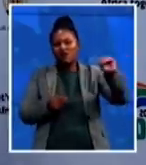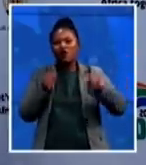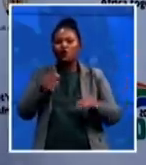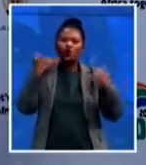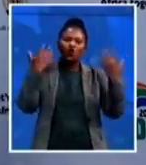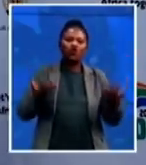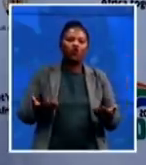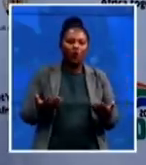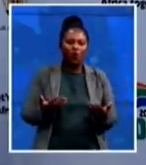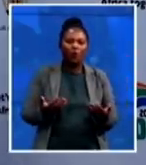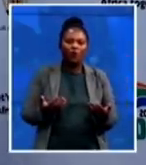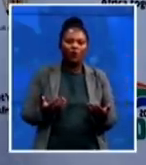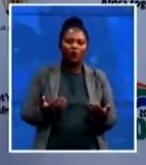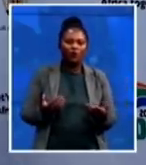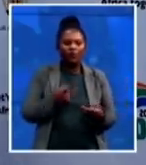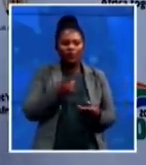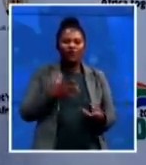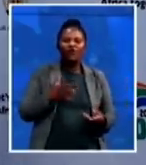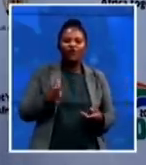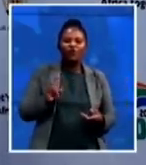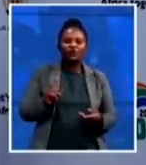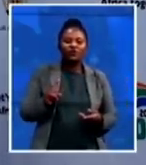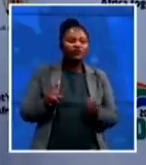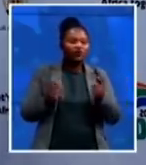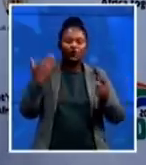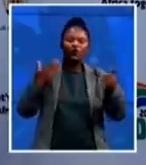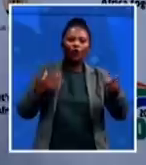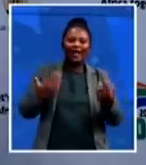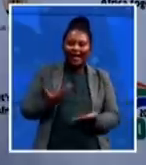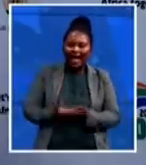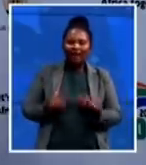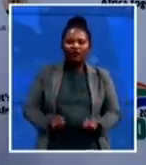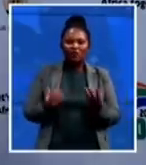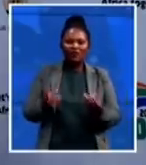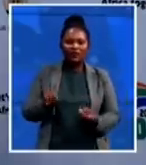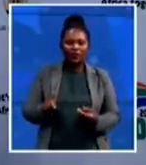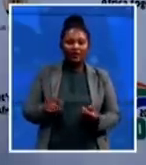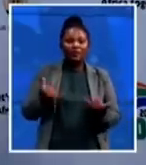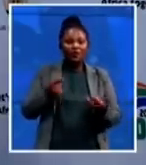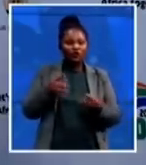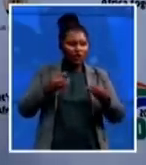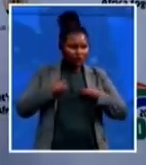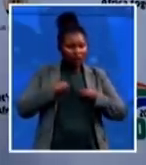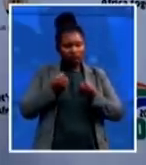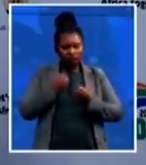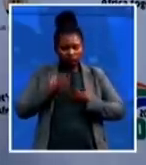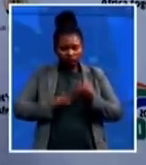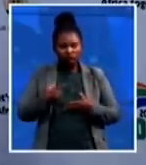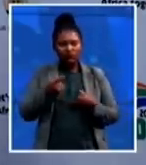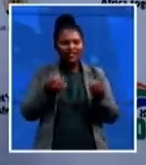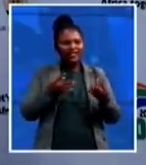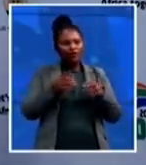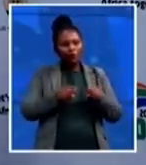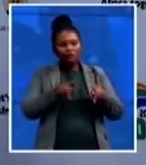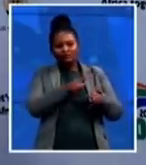it gives you an opportunity to make effective leadership. My advice to them, a divided